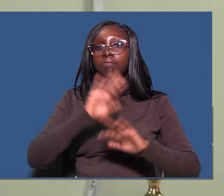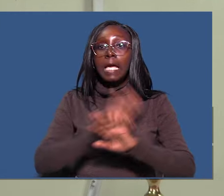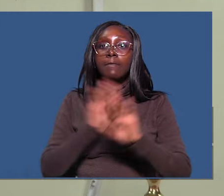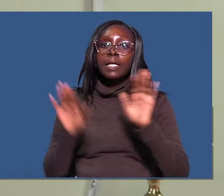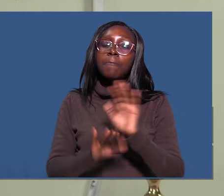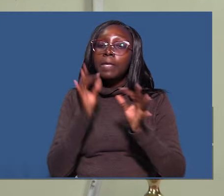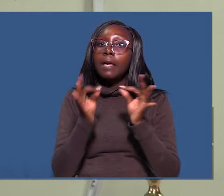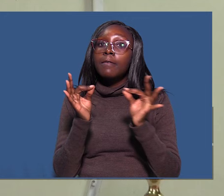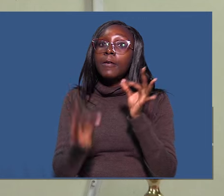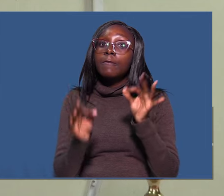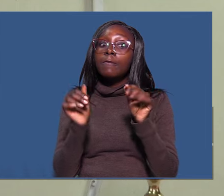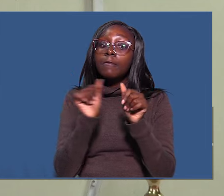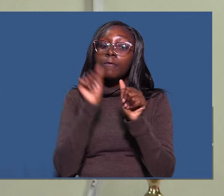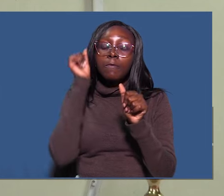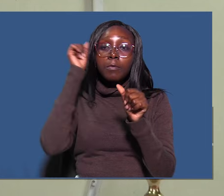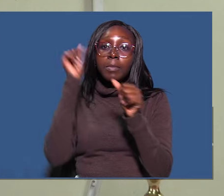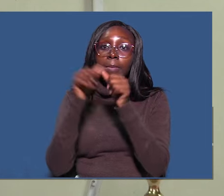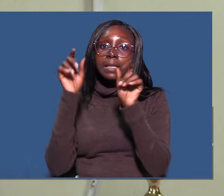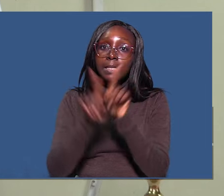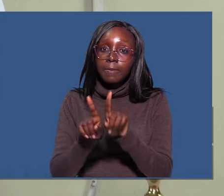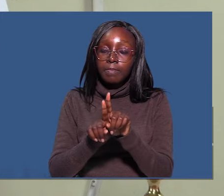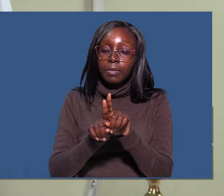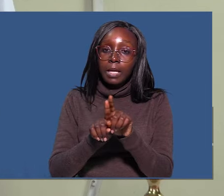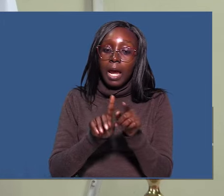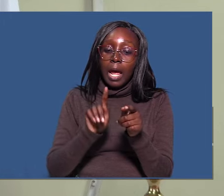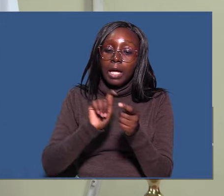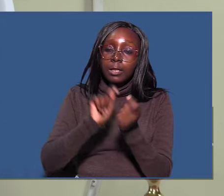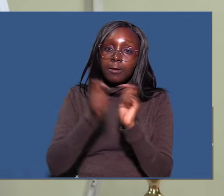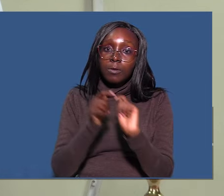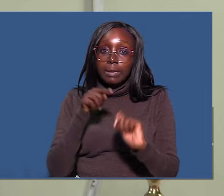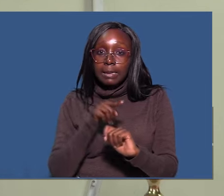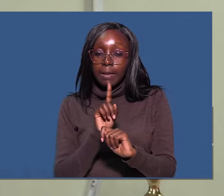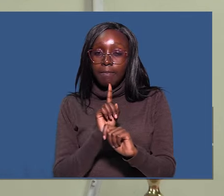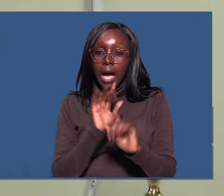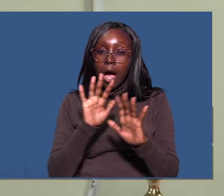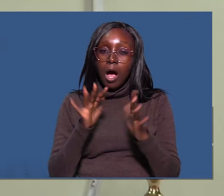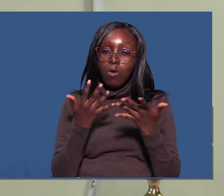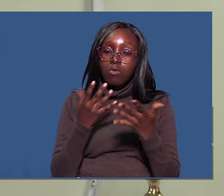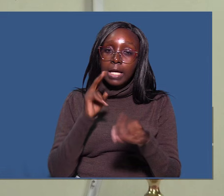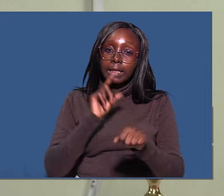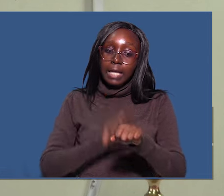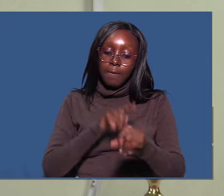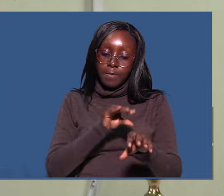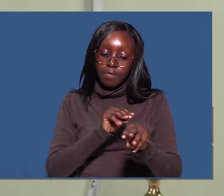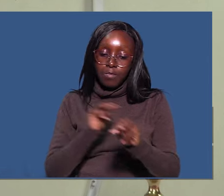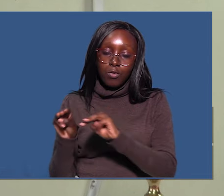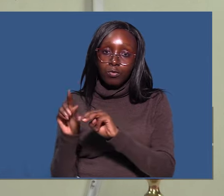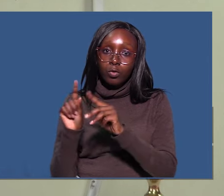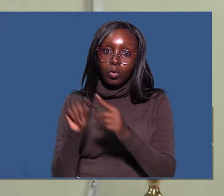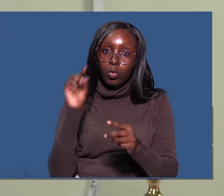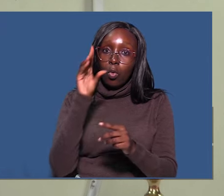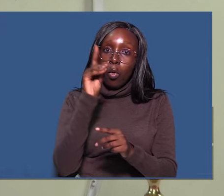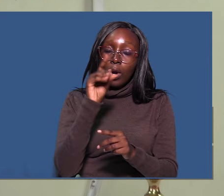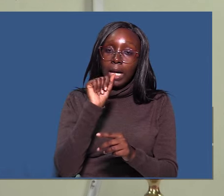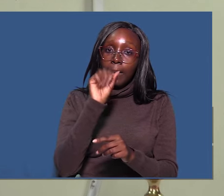remember, even his own transformation, which was dramatic, was on his way to Damascus for more destruction and persecution of